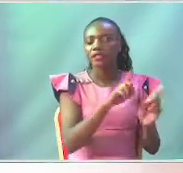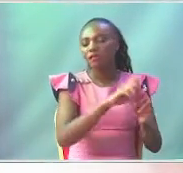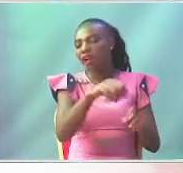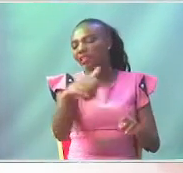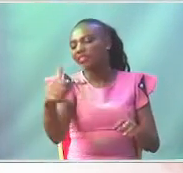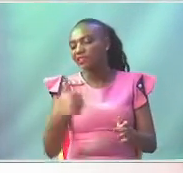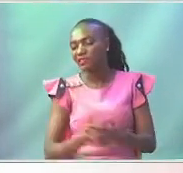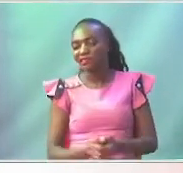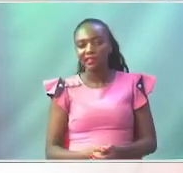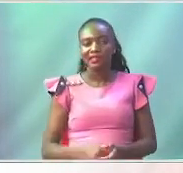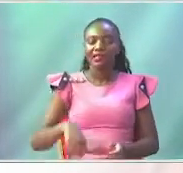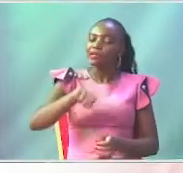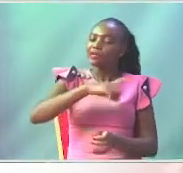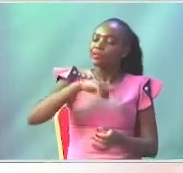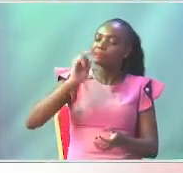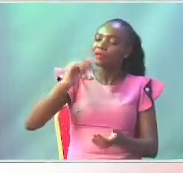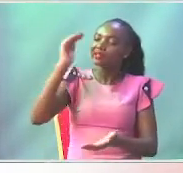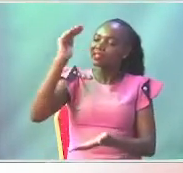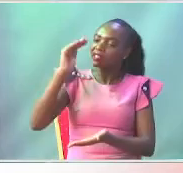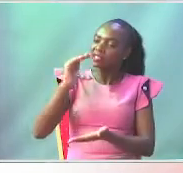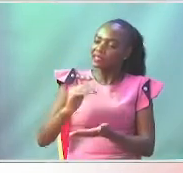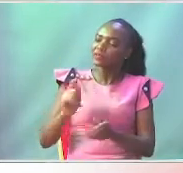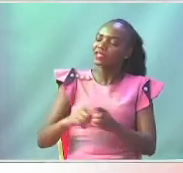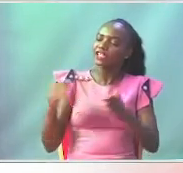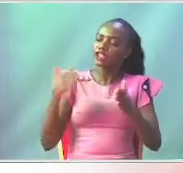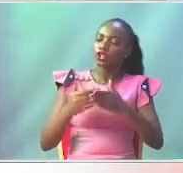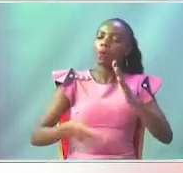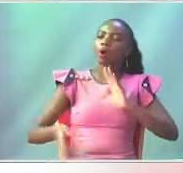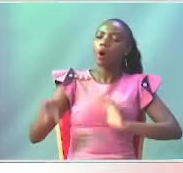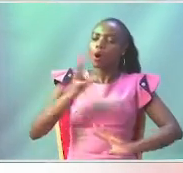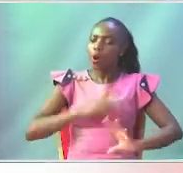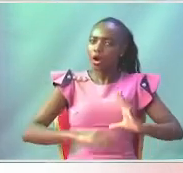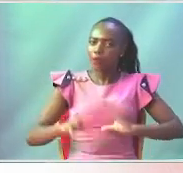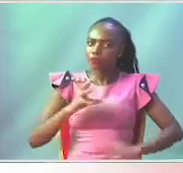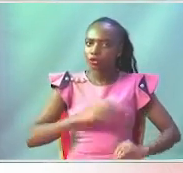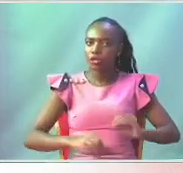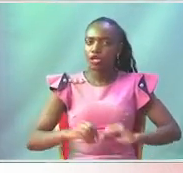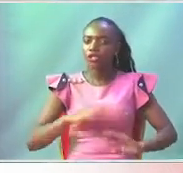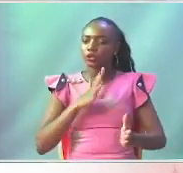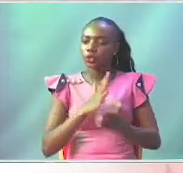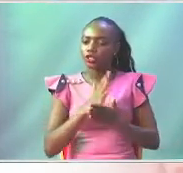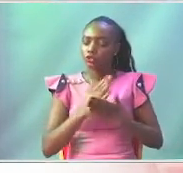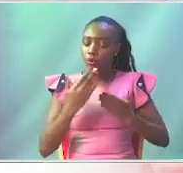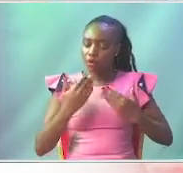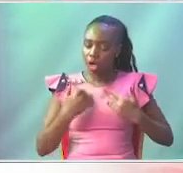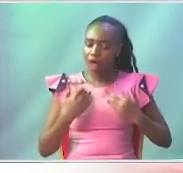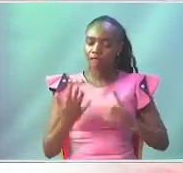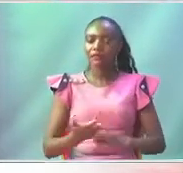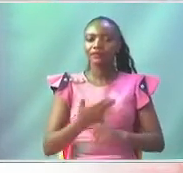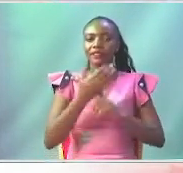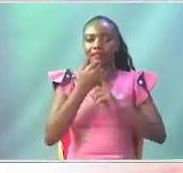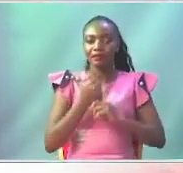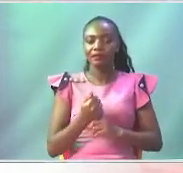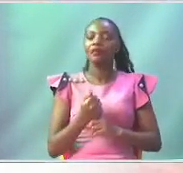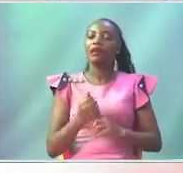to reduce and stop the instances of corruption to have meaningful gain in this fight.